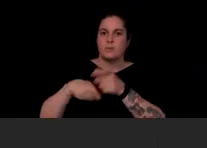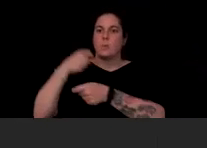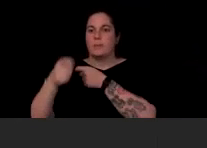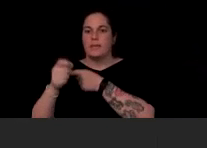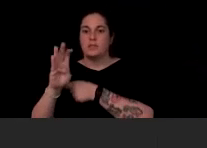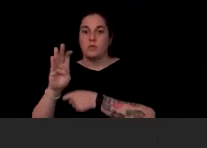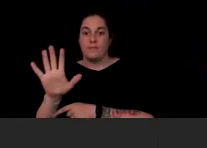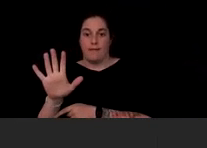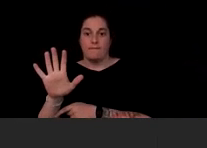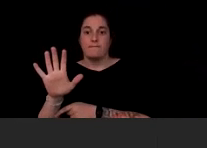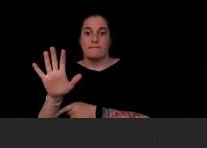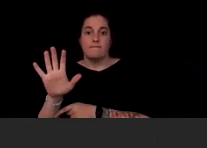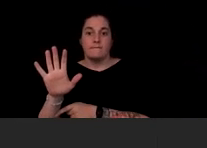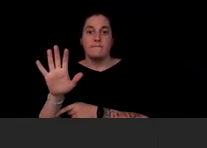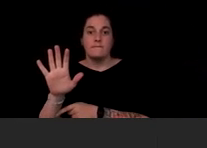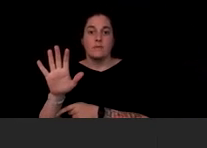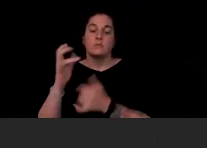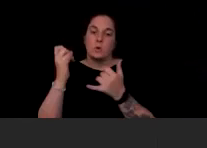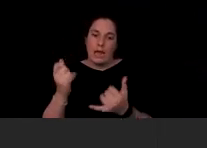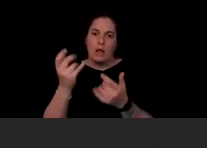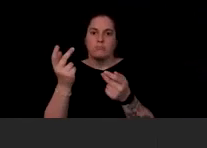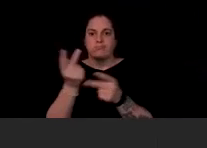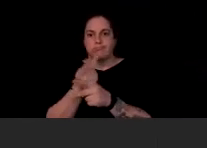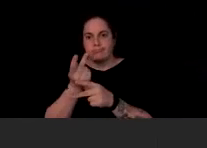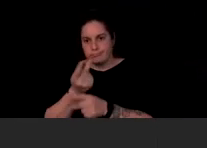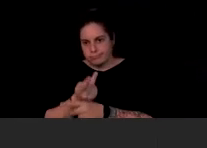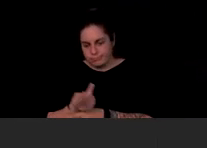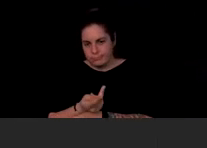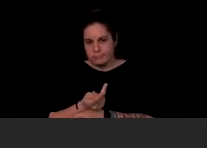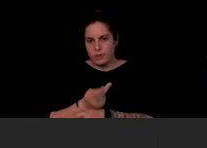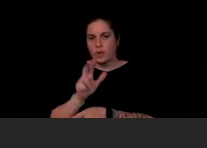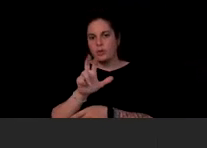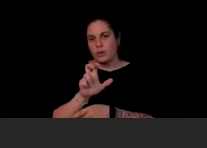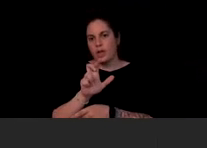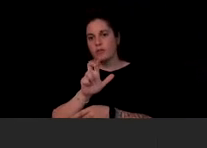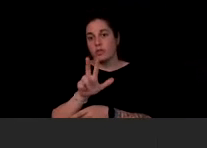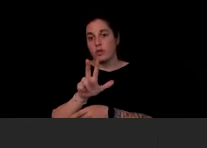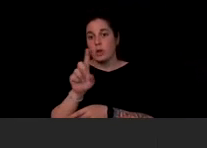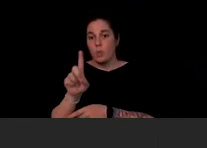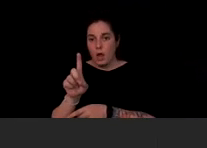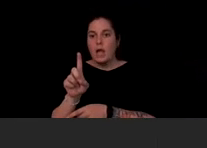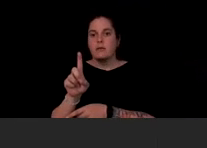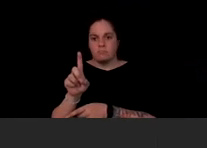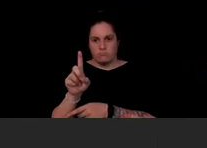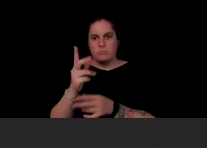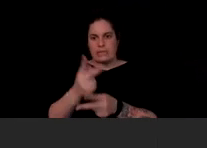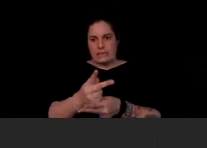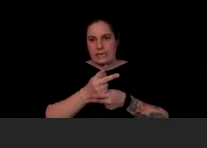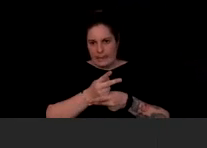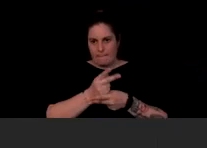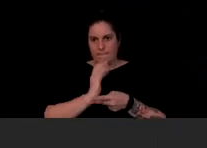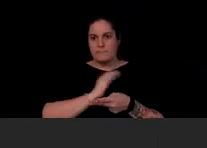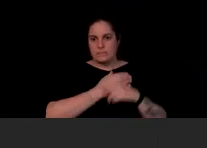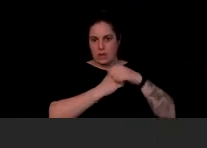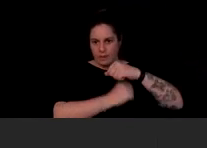So now let's multiply that out. Well, the 331 is our baseline, so we keep that. And then we